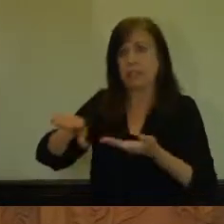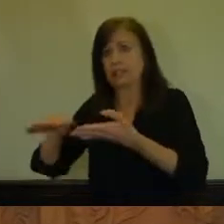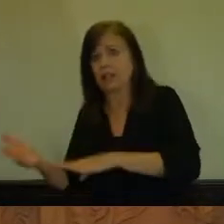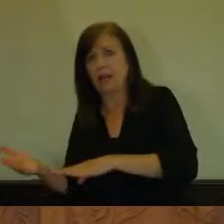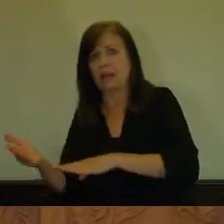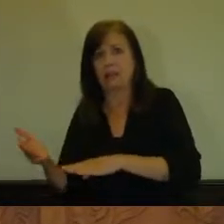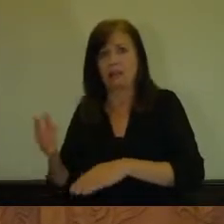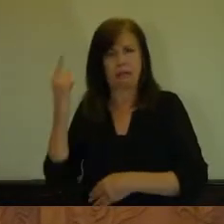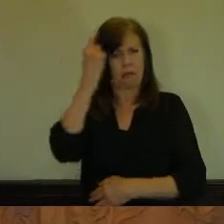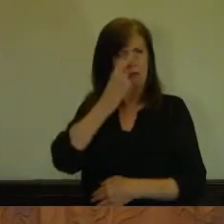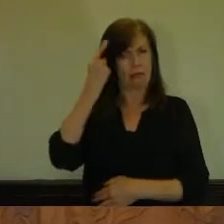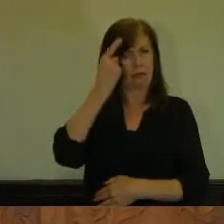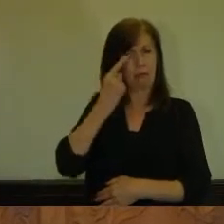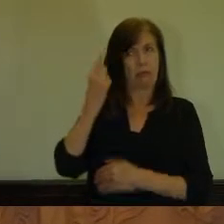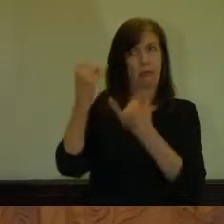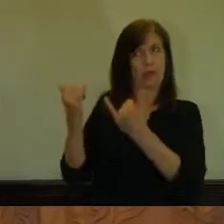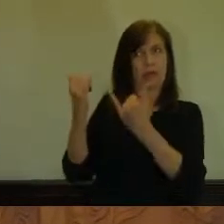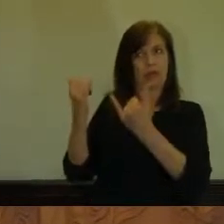and death.